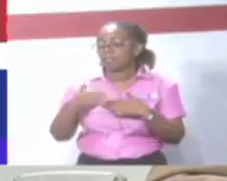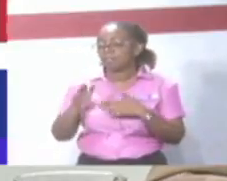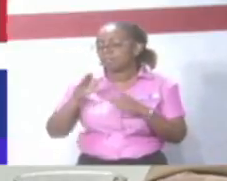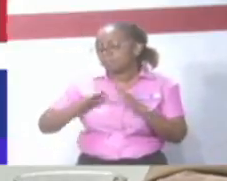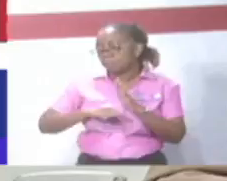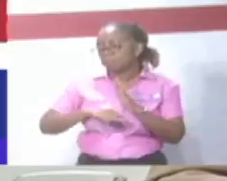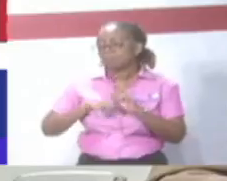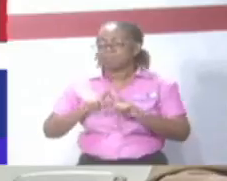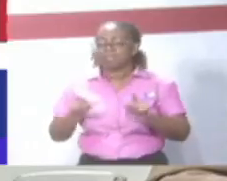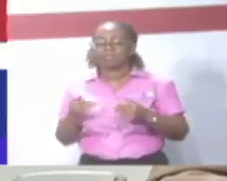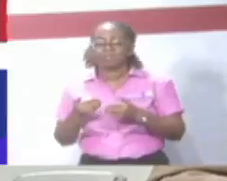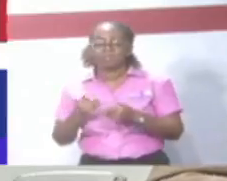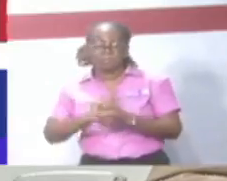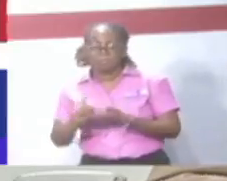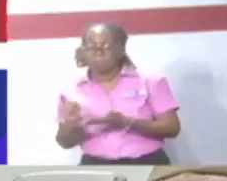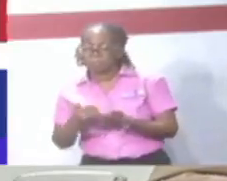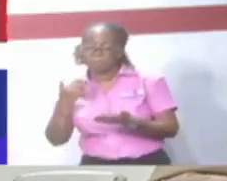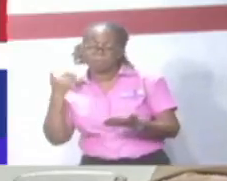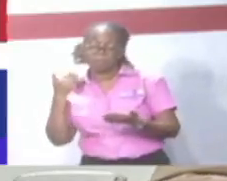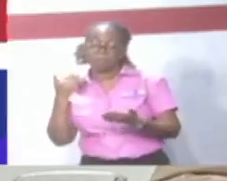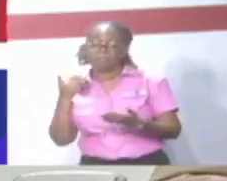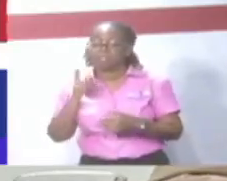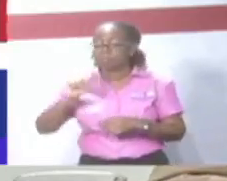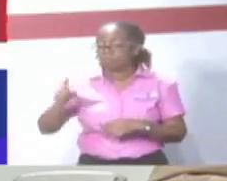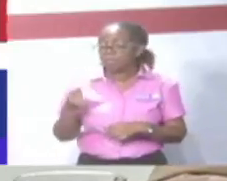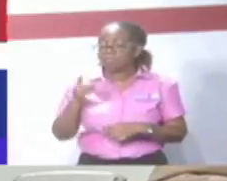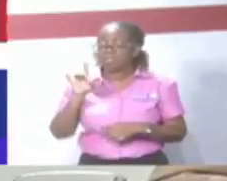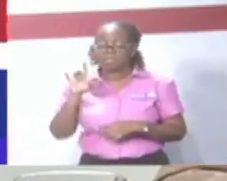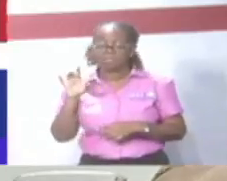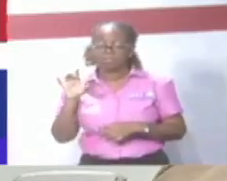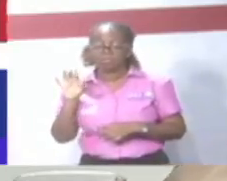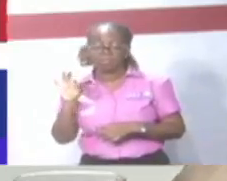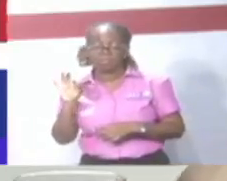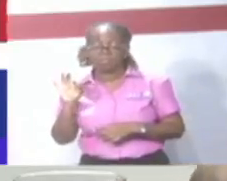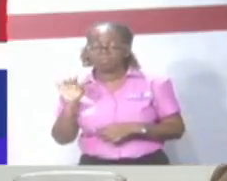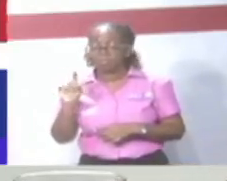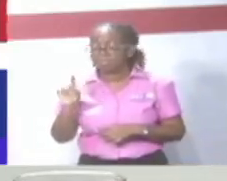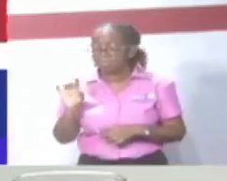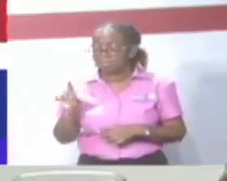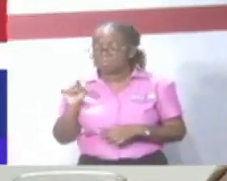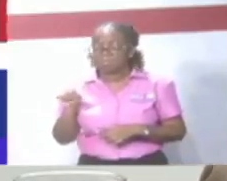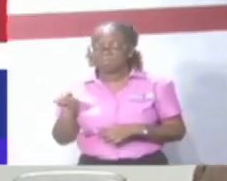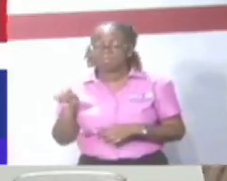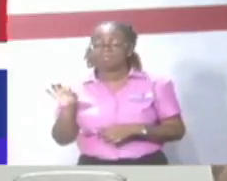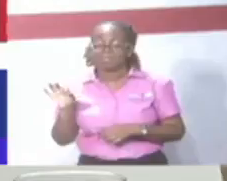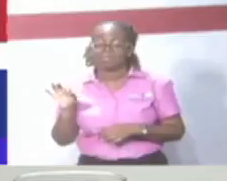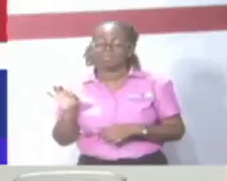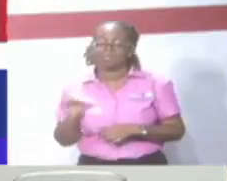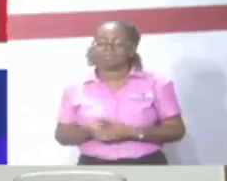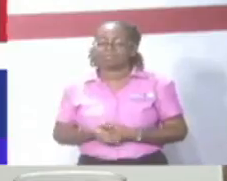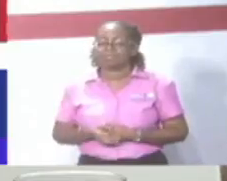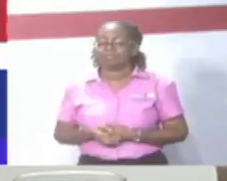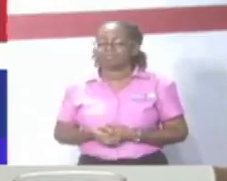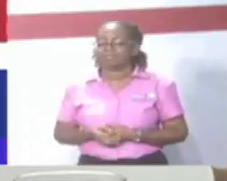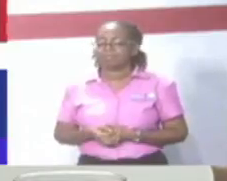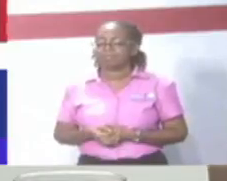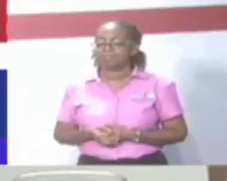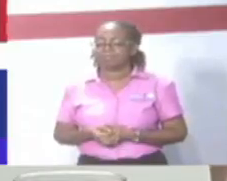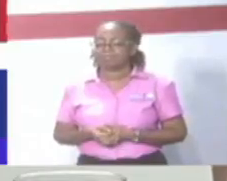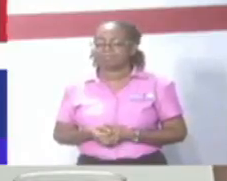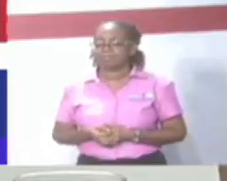6 September, it was 4,819, Tuesday, 7 September, 4,467. So we are grateful for this